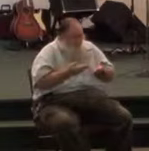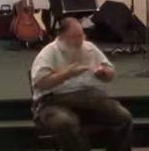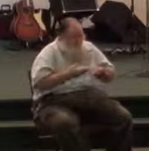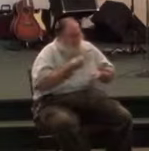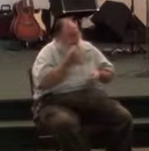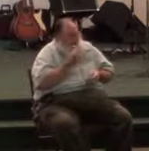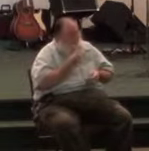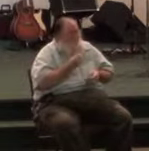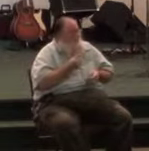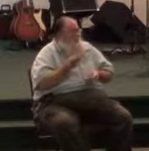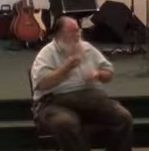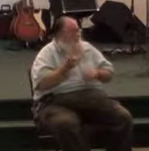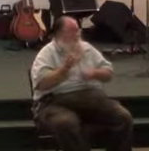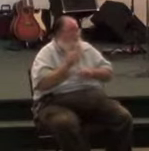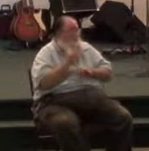constantly.